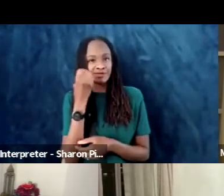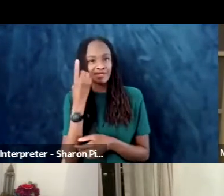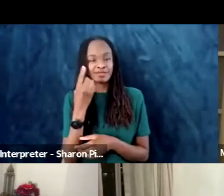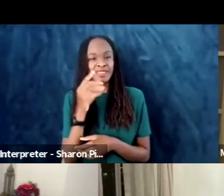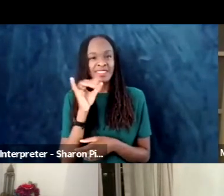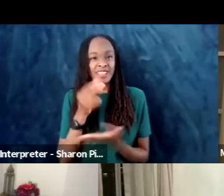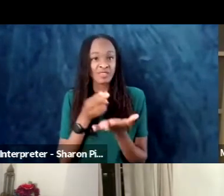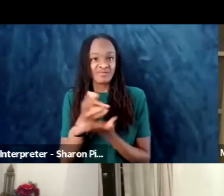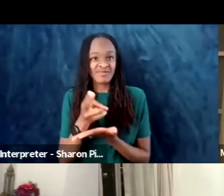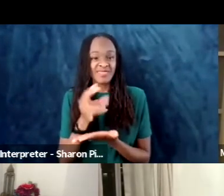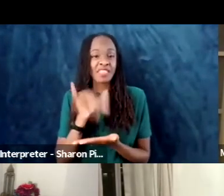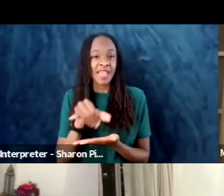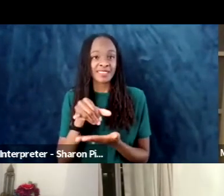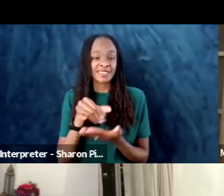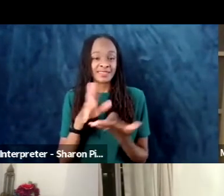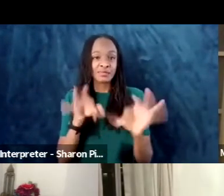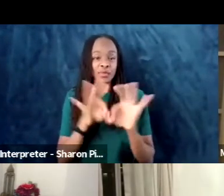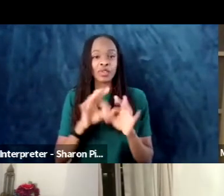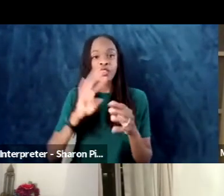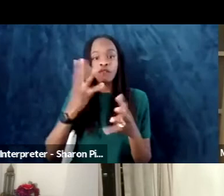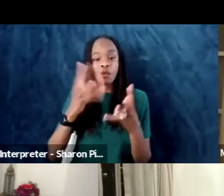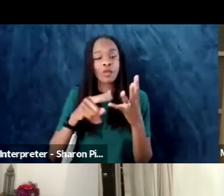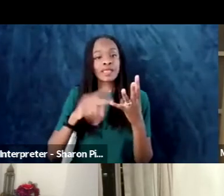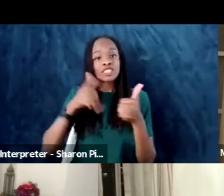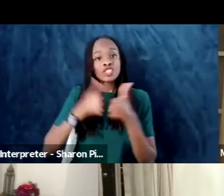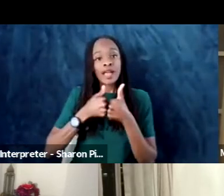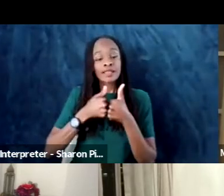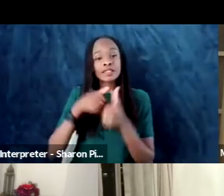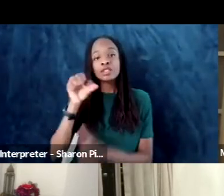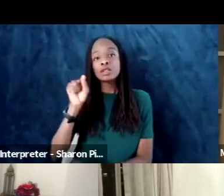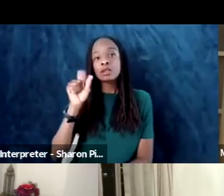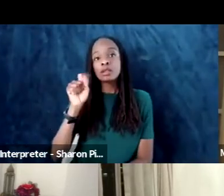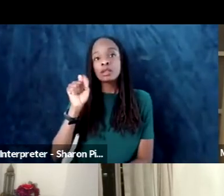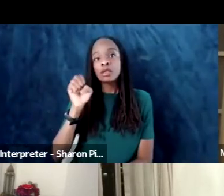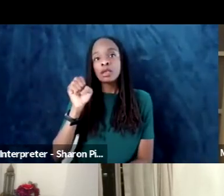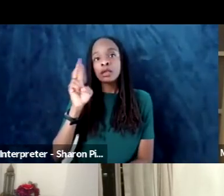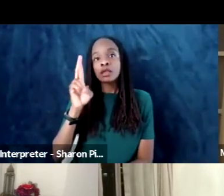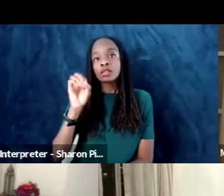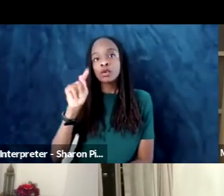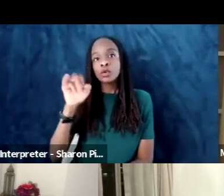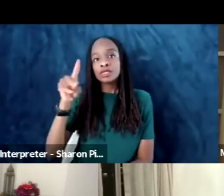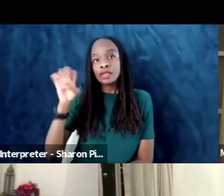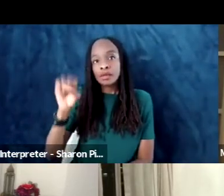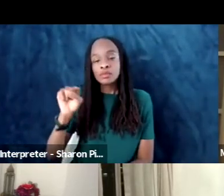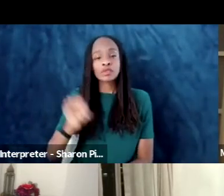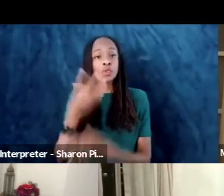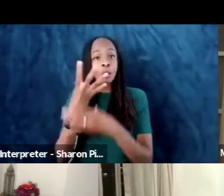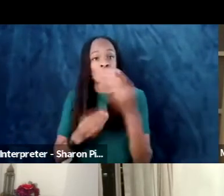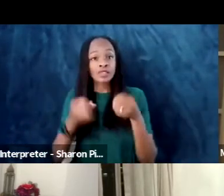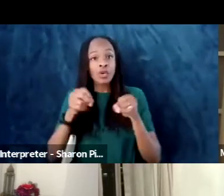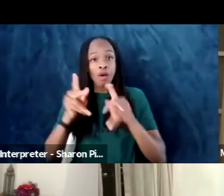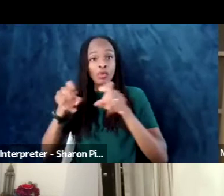The fourth principle is to challenge the stereotypes. We need, missed opportunities exist when